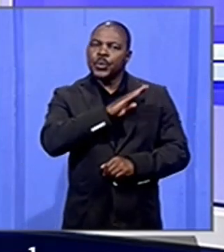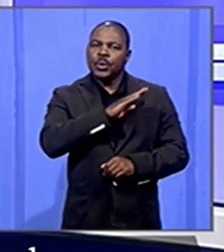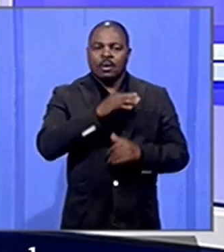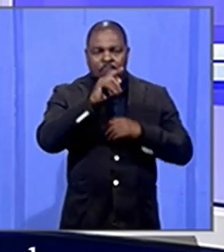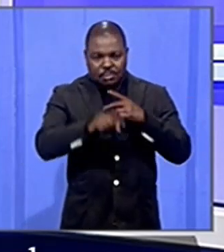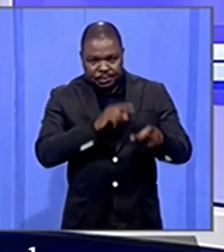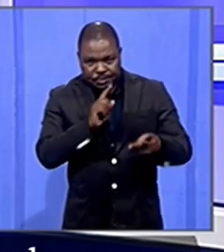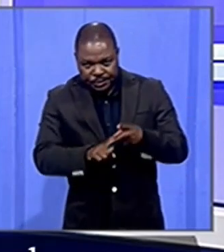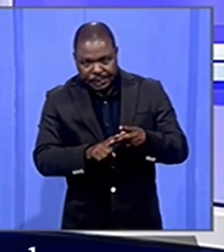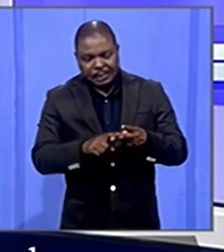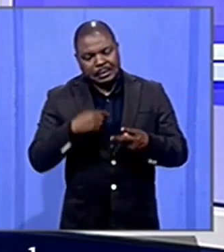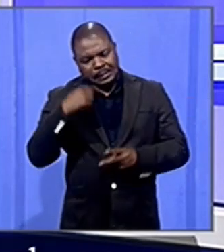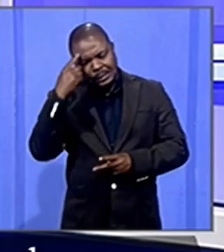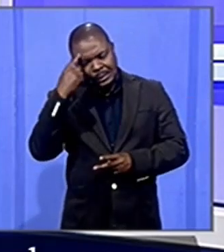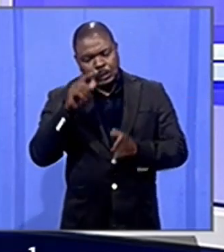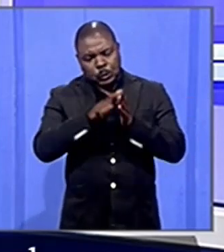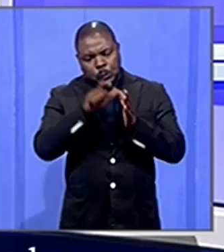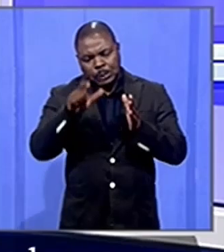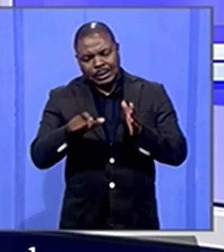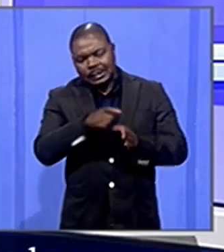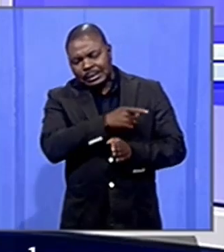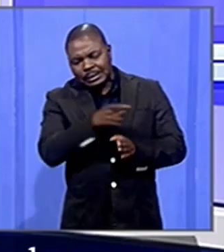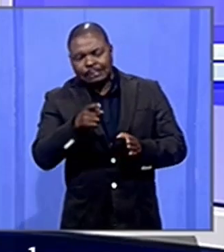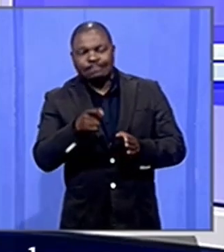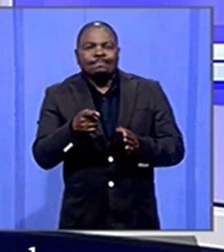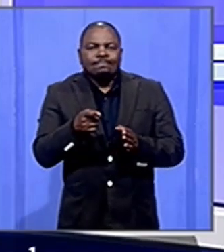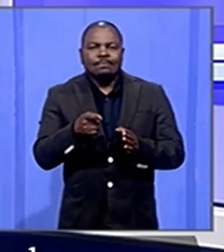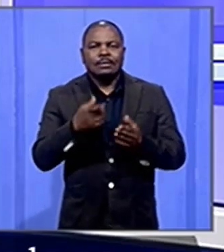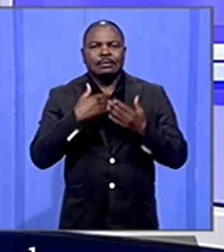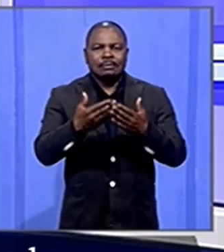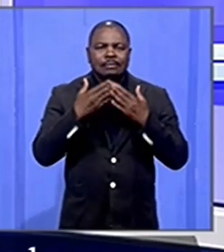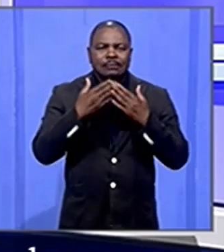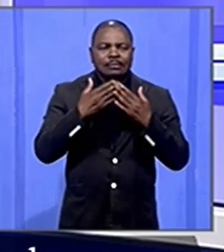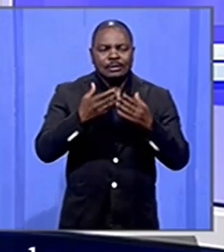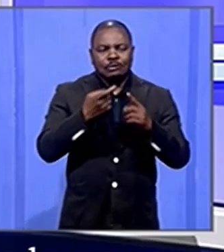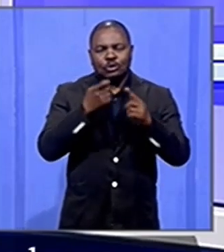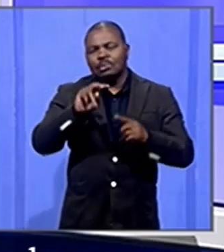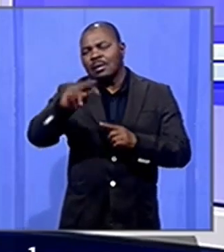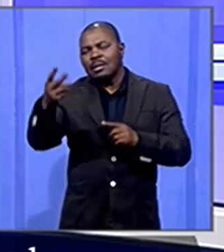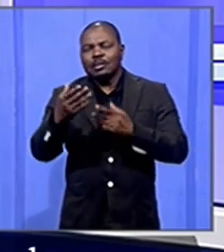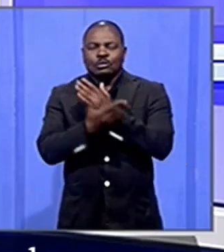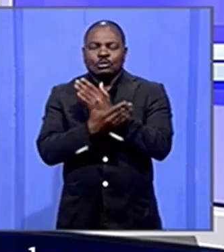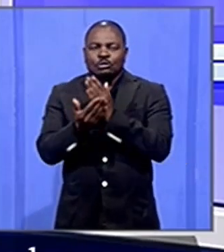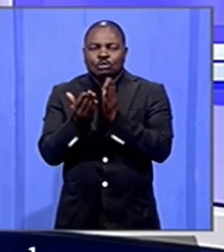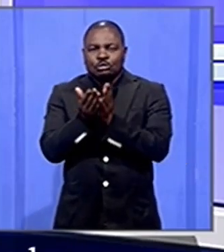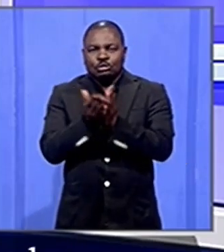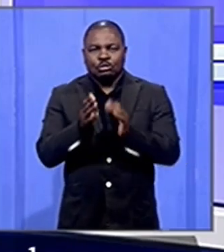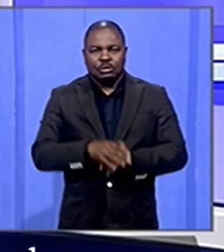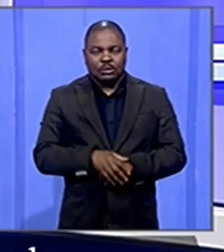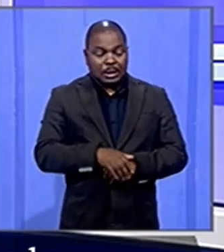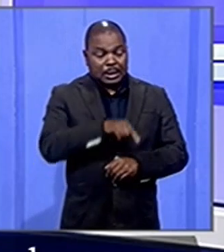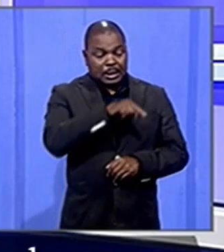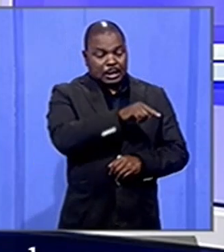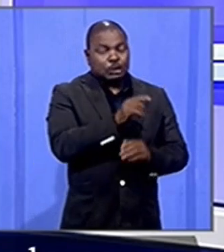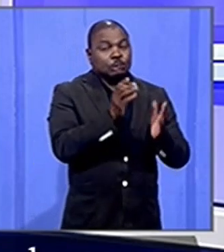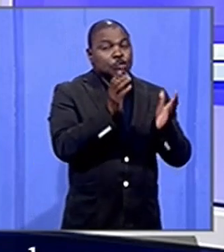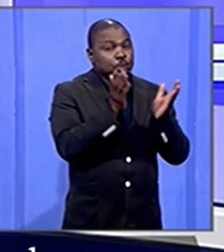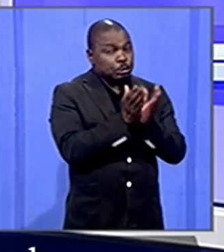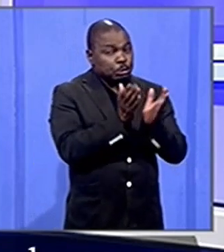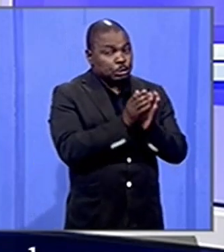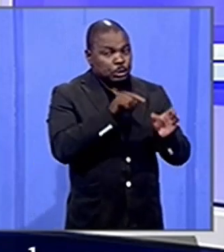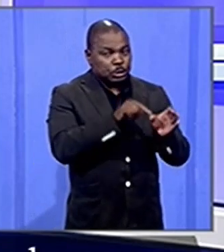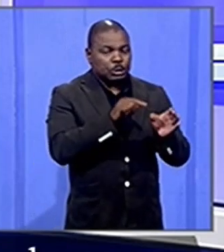se gapeleditšego gore barutwana ba motsana woo ba ithute dikolong tša kgauswi. Sekolo se sa Mothusi Marumula